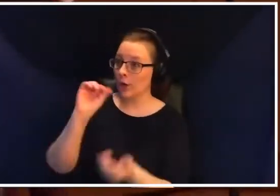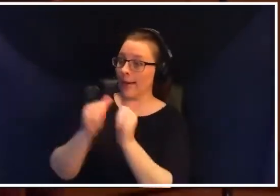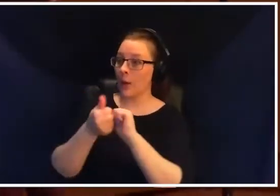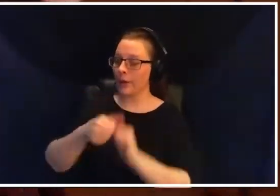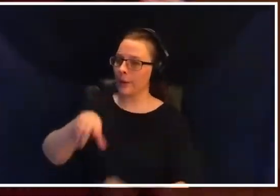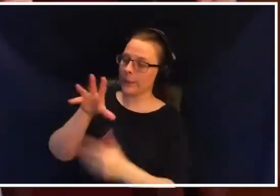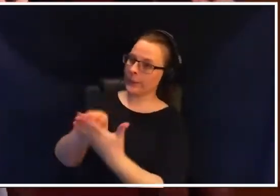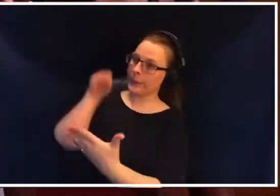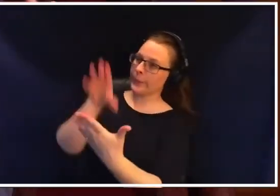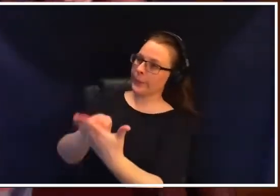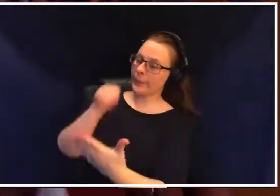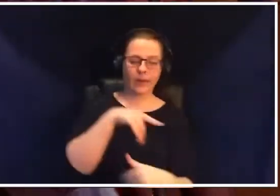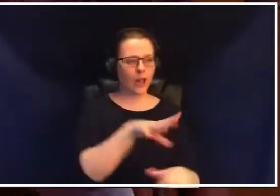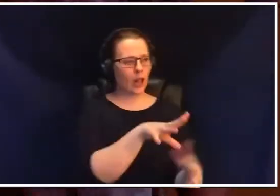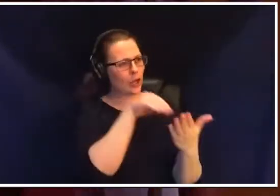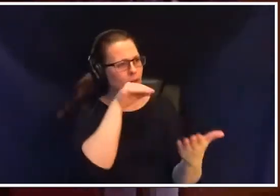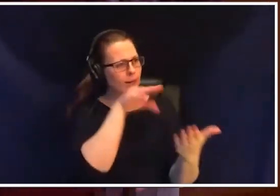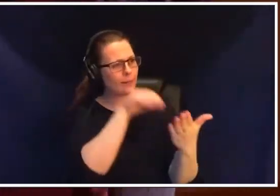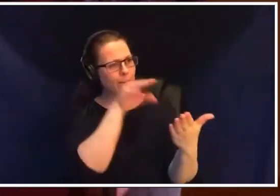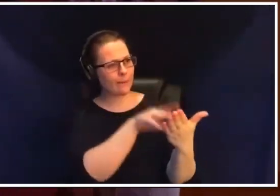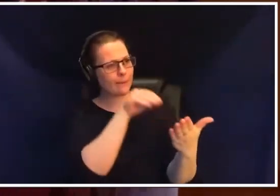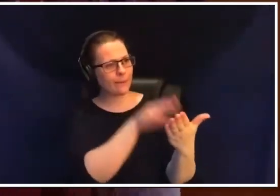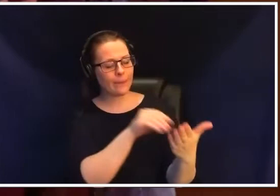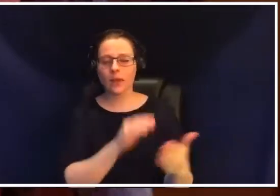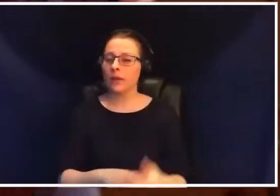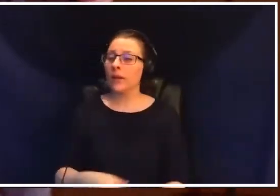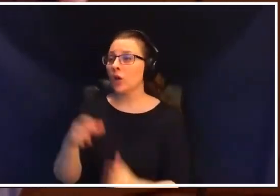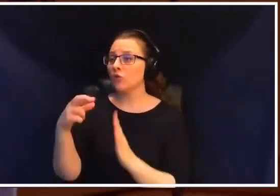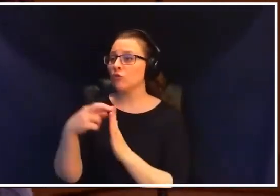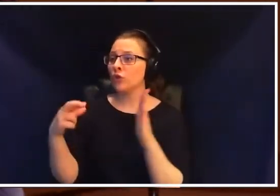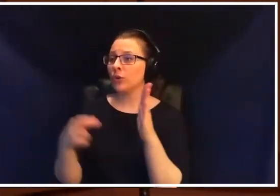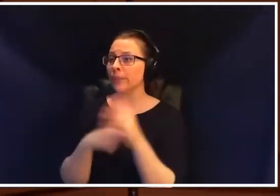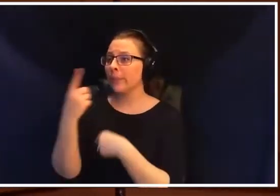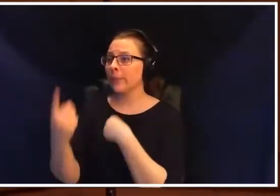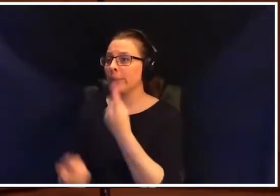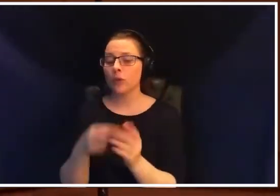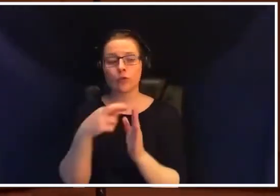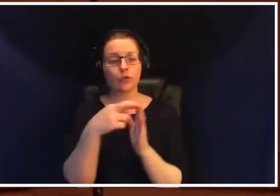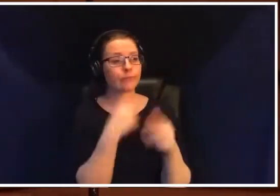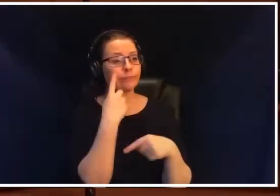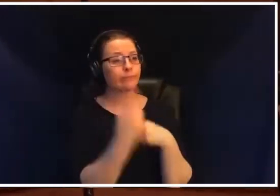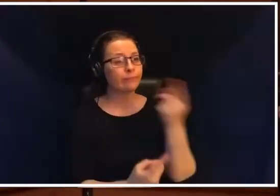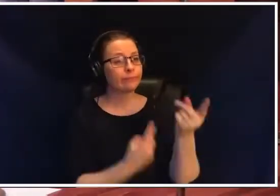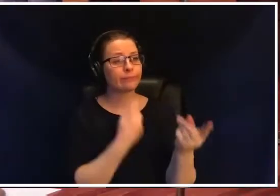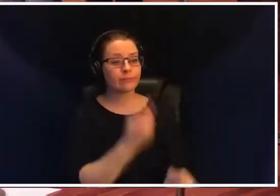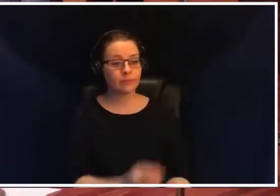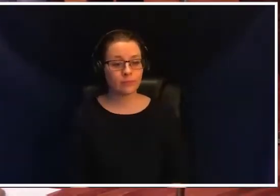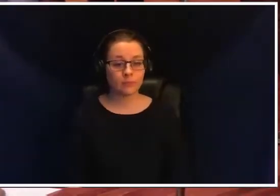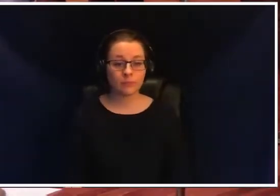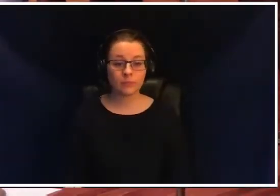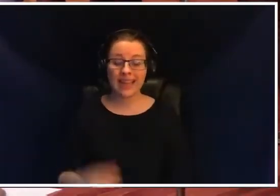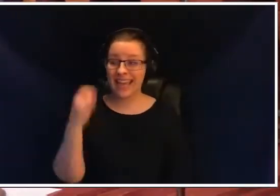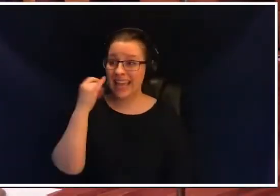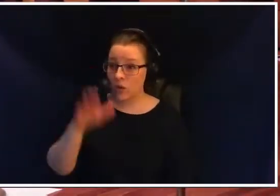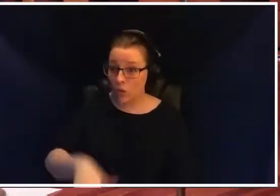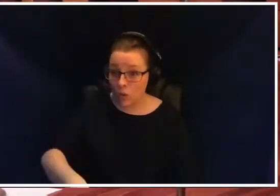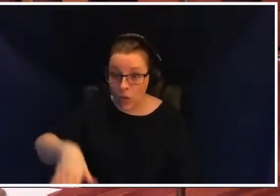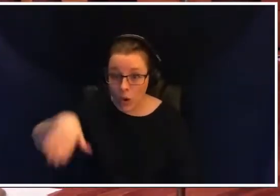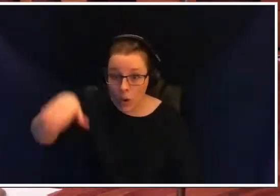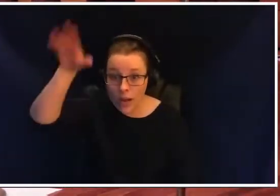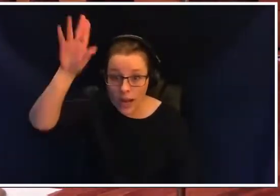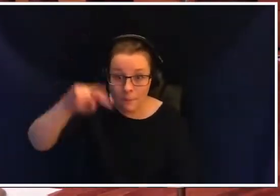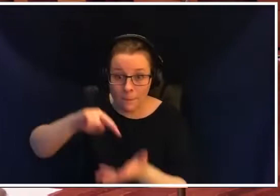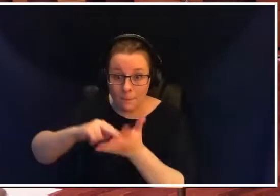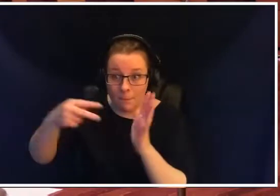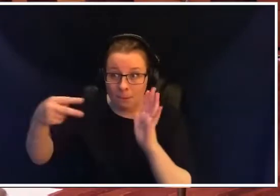parrot. Just to learn to be a parrot. And recite a silly rule. And recite a silly rule. If growing up means it would